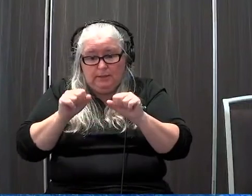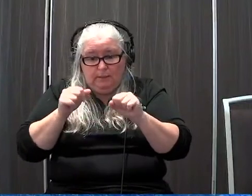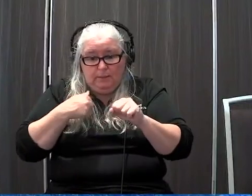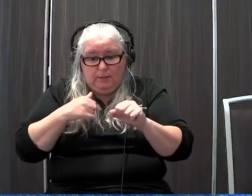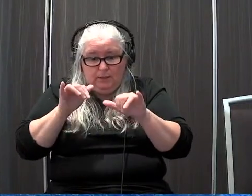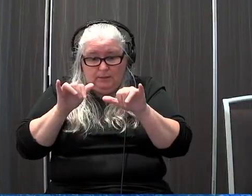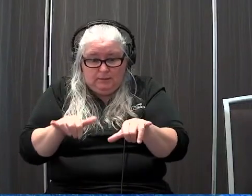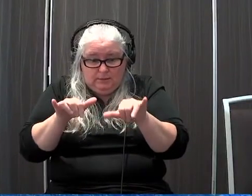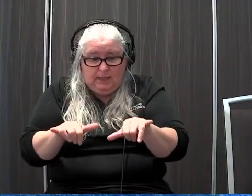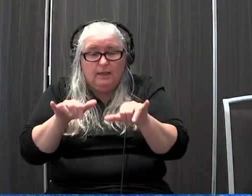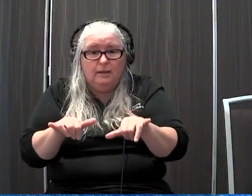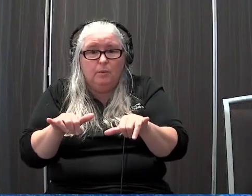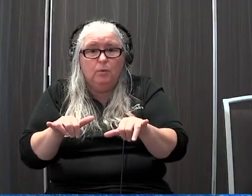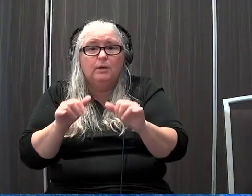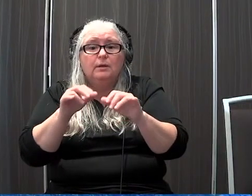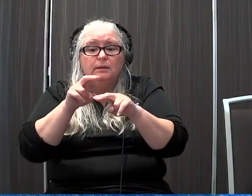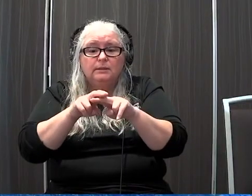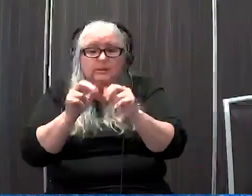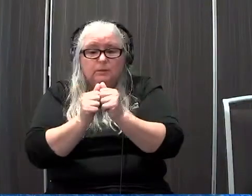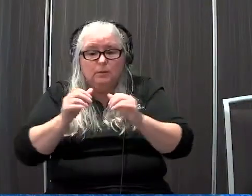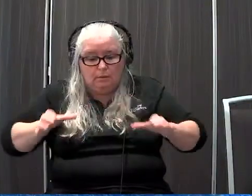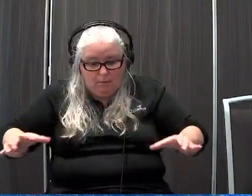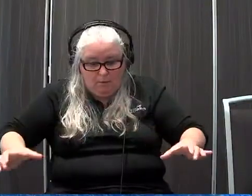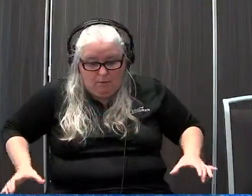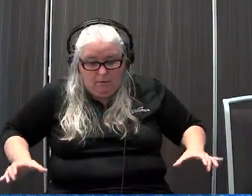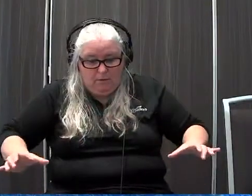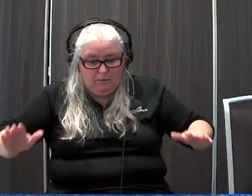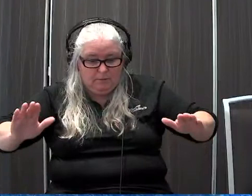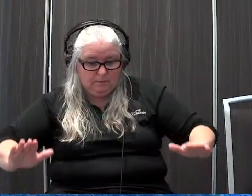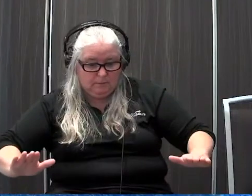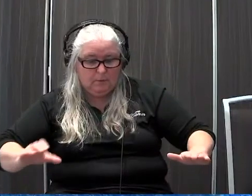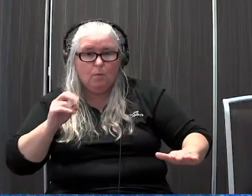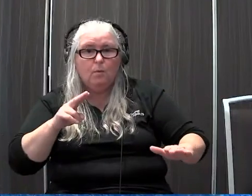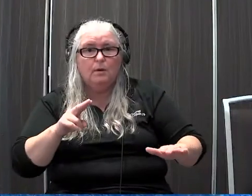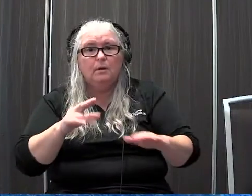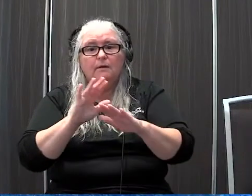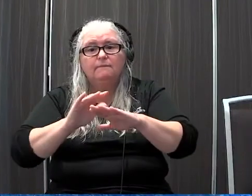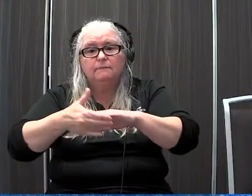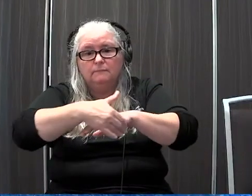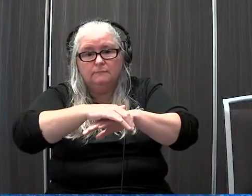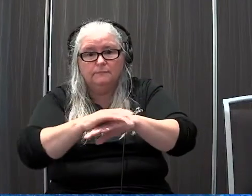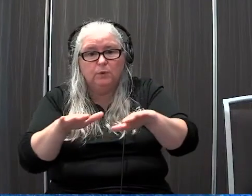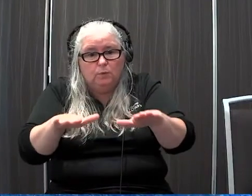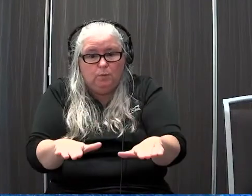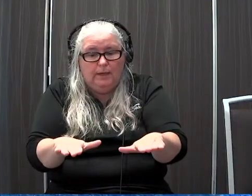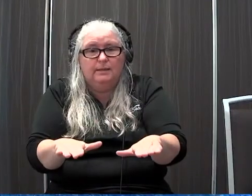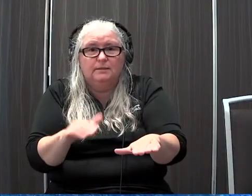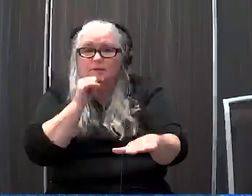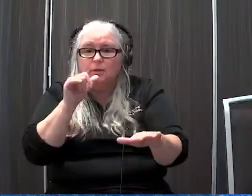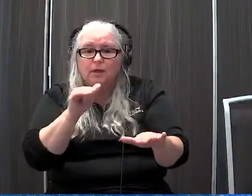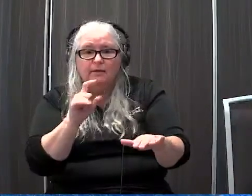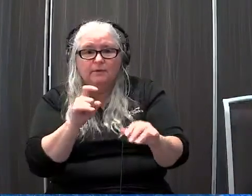having seats with arms or seats with footrests, so that they don't have to be spending energy trying to stabilize their body themselves.